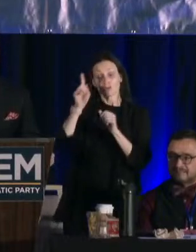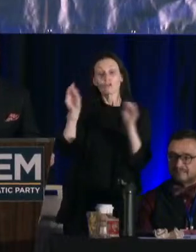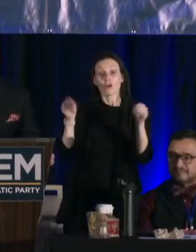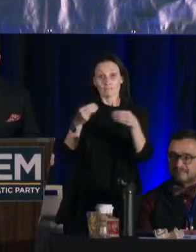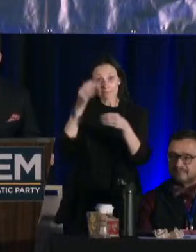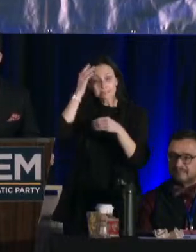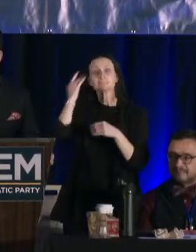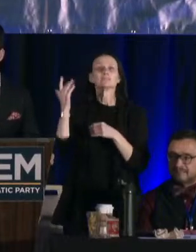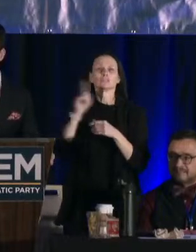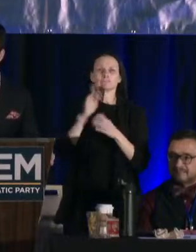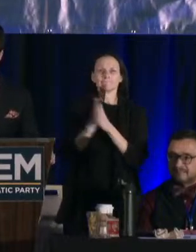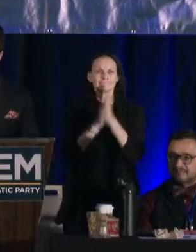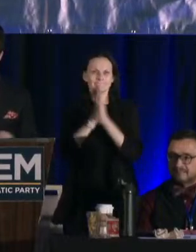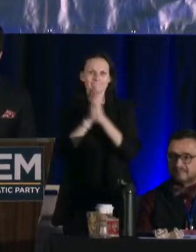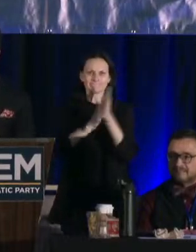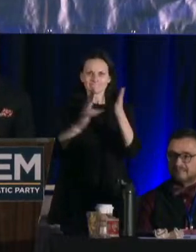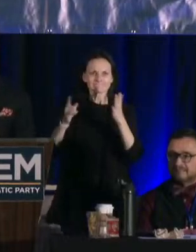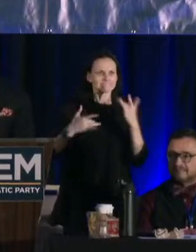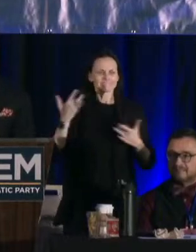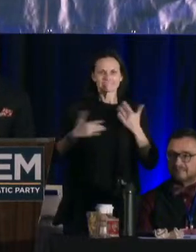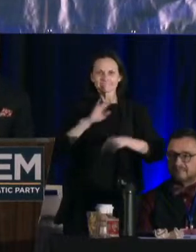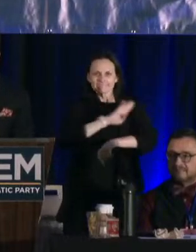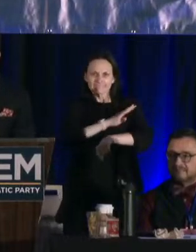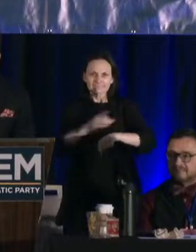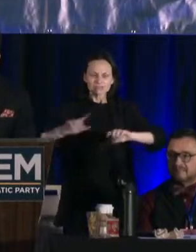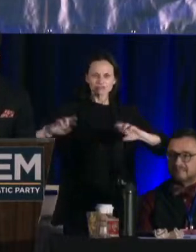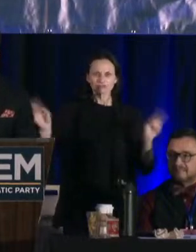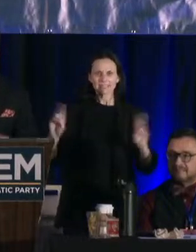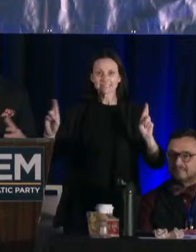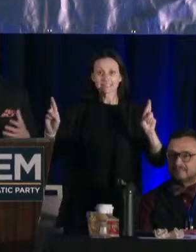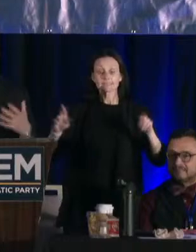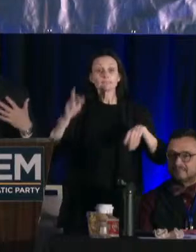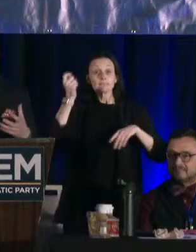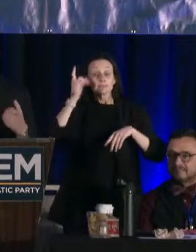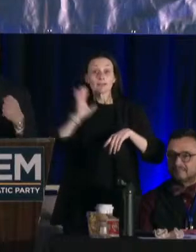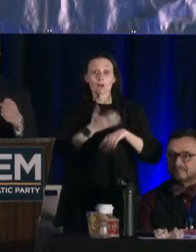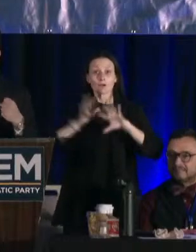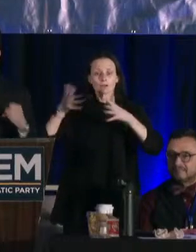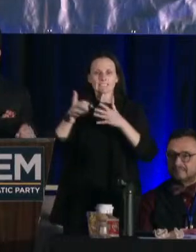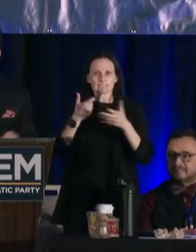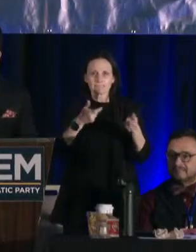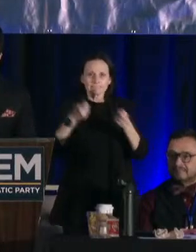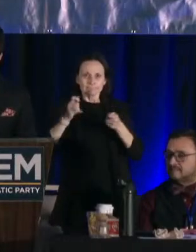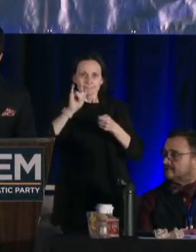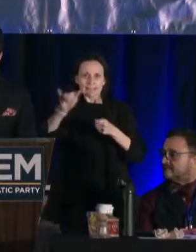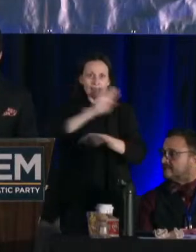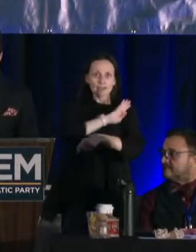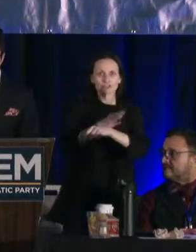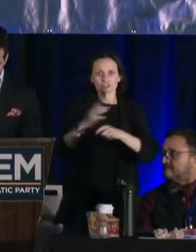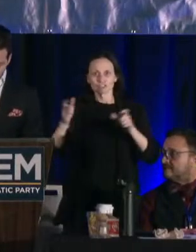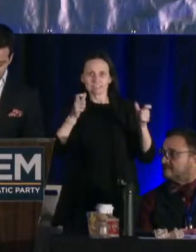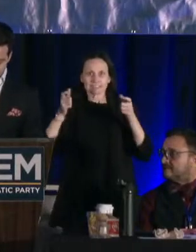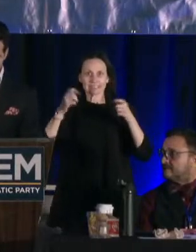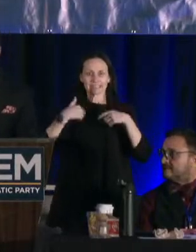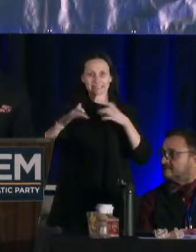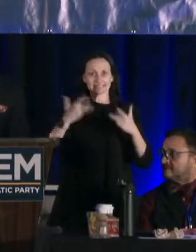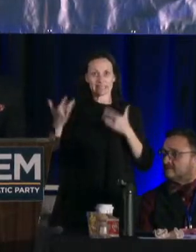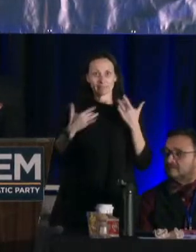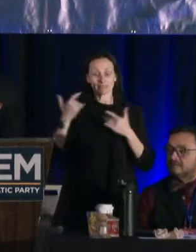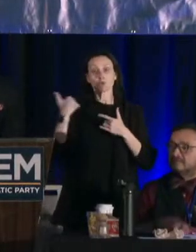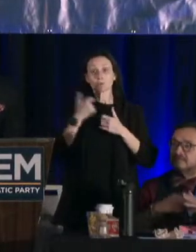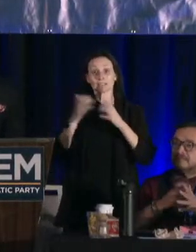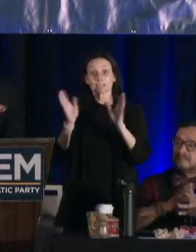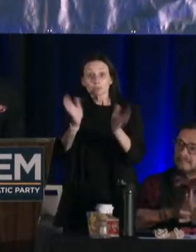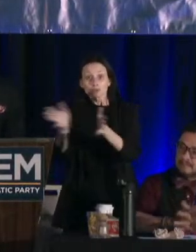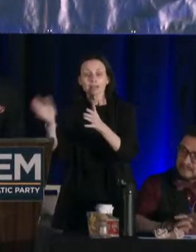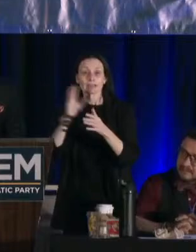Democrats are energized and activated. And our party needs to harness this energy and excitement. We need to communicate